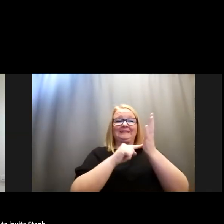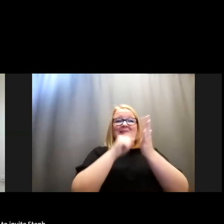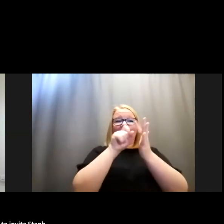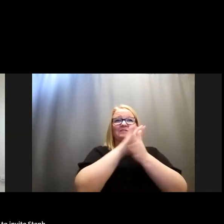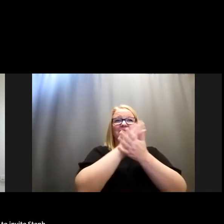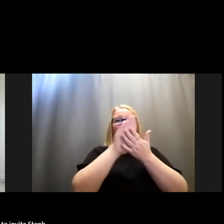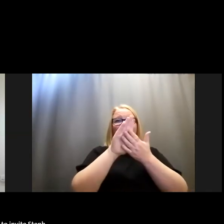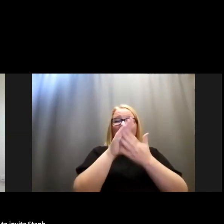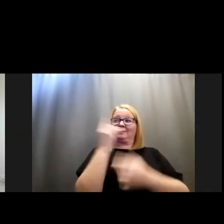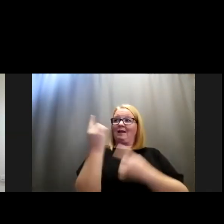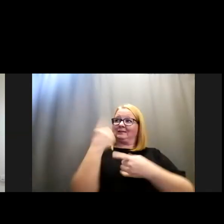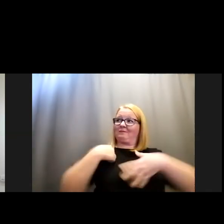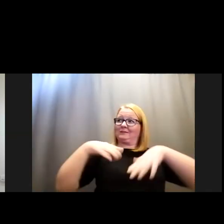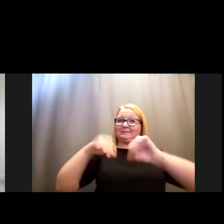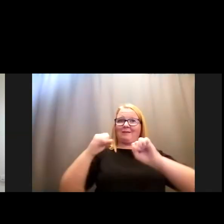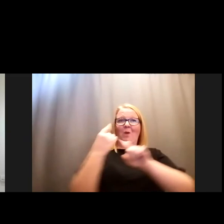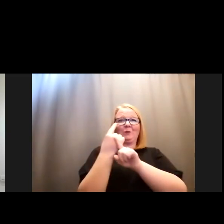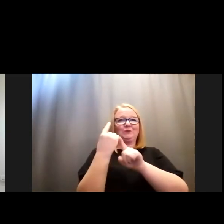she will start the talk.